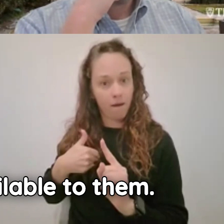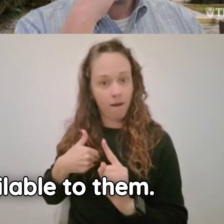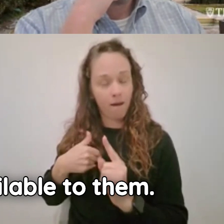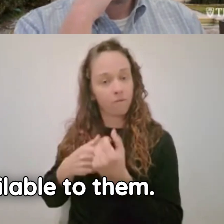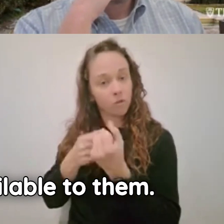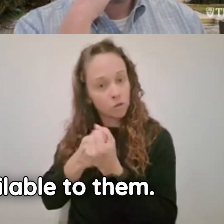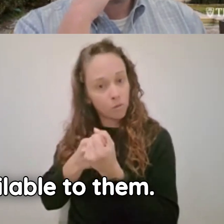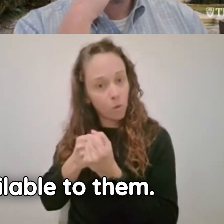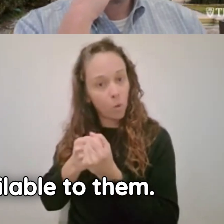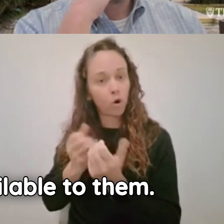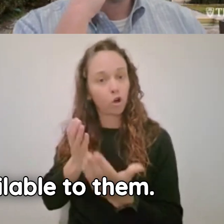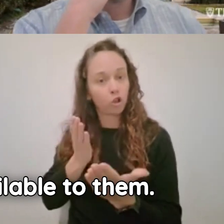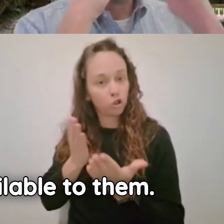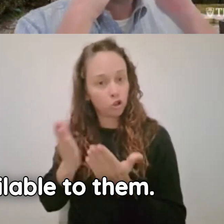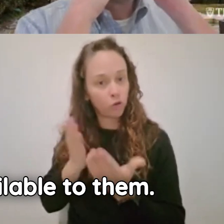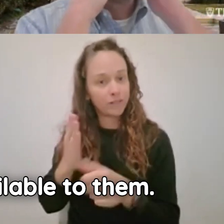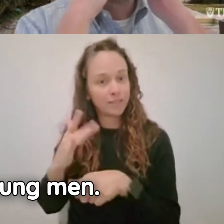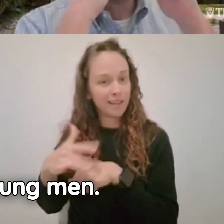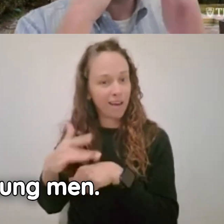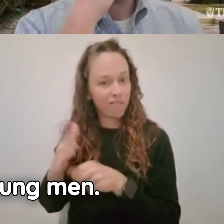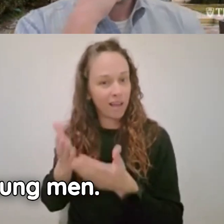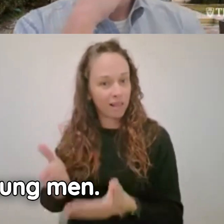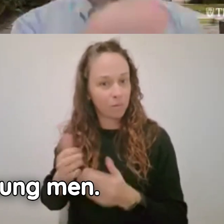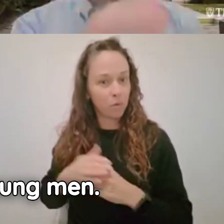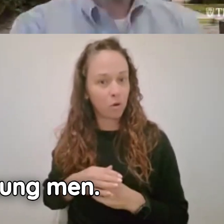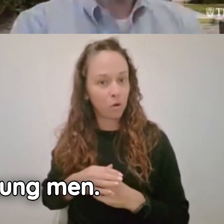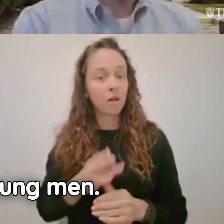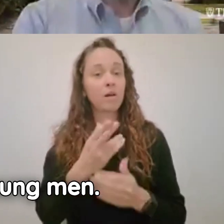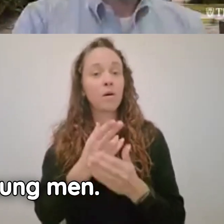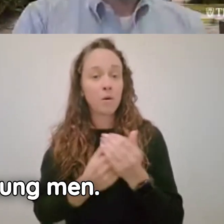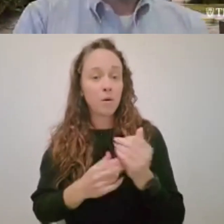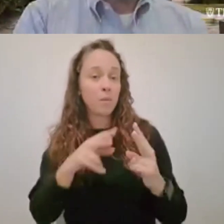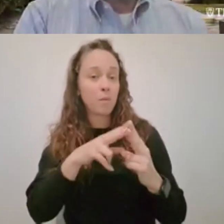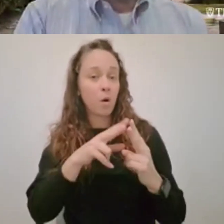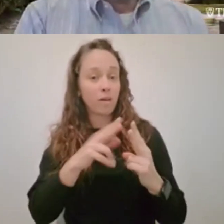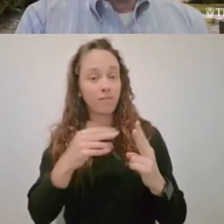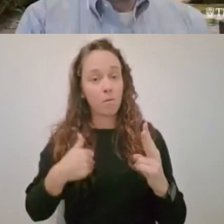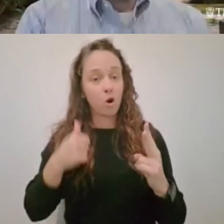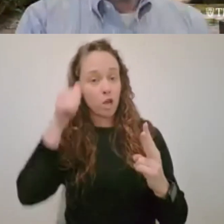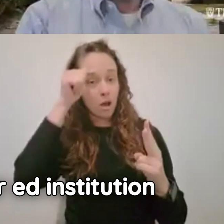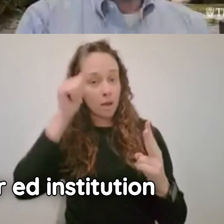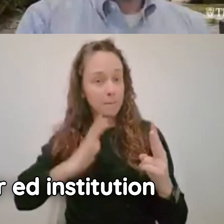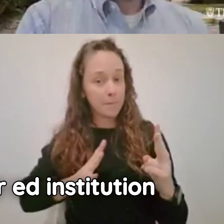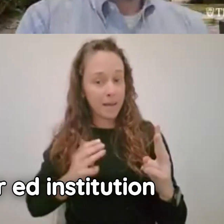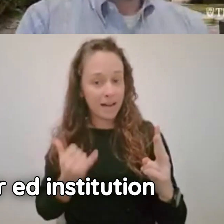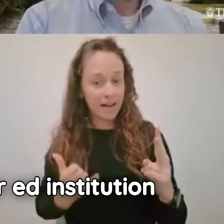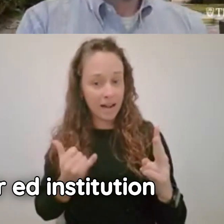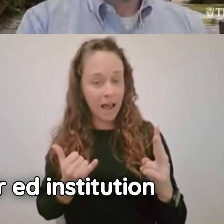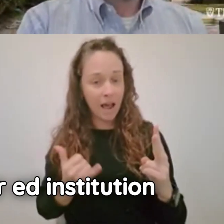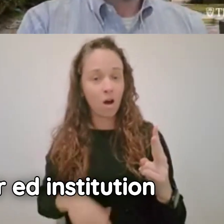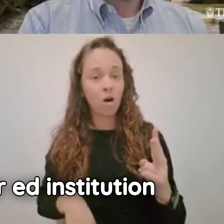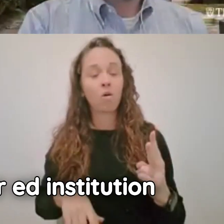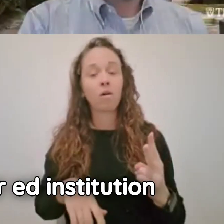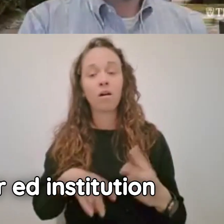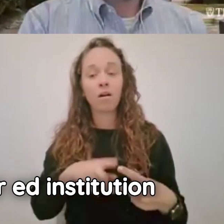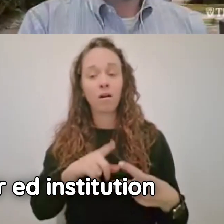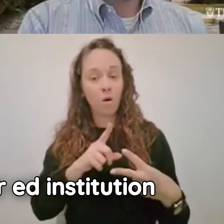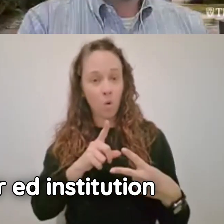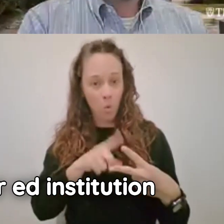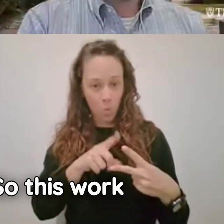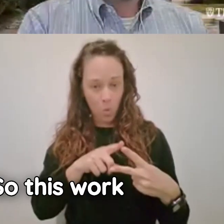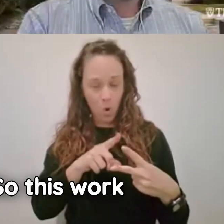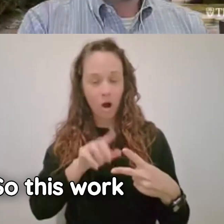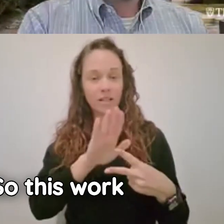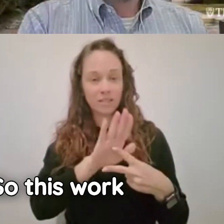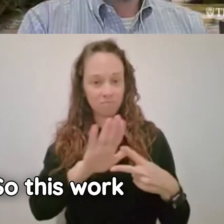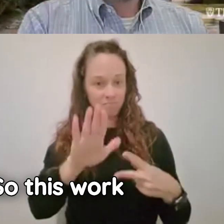support and services available to them. They're both now young men One of them is at a higher ed